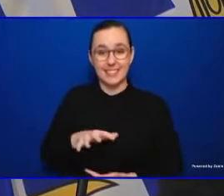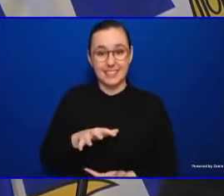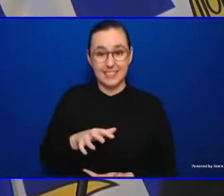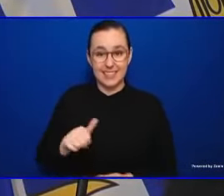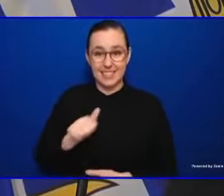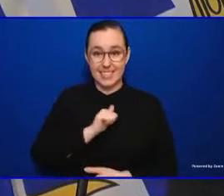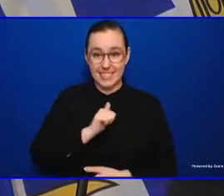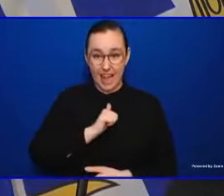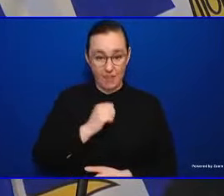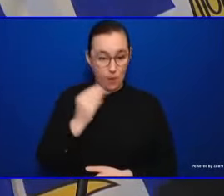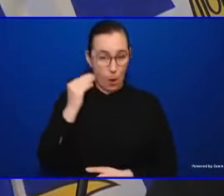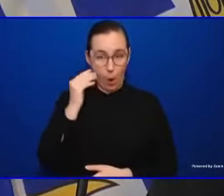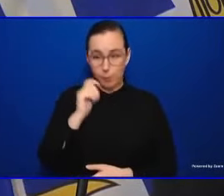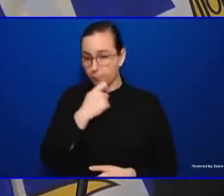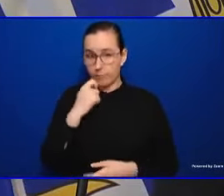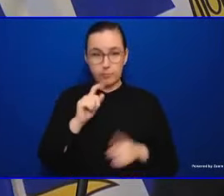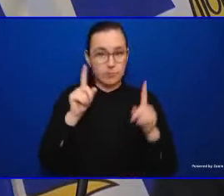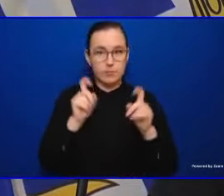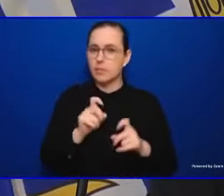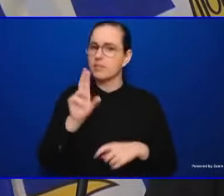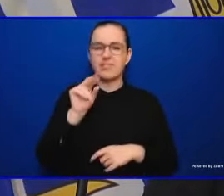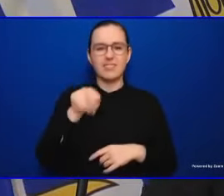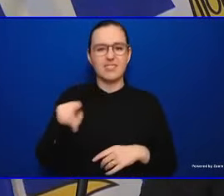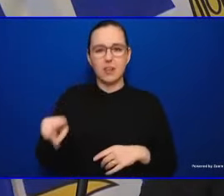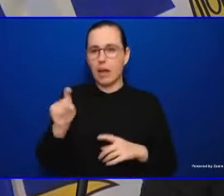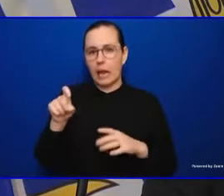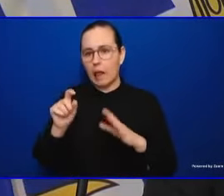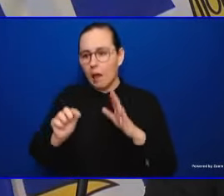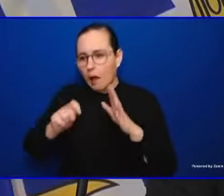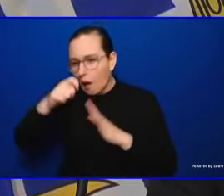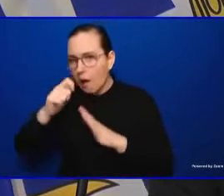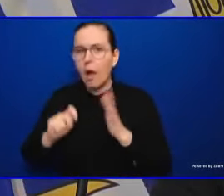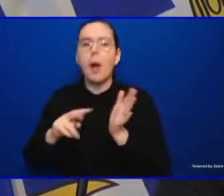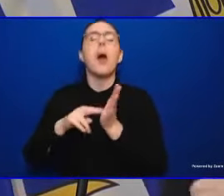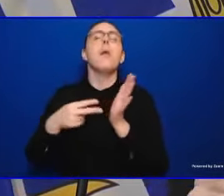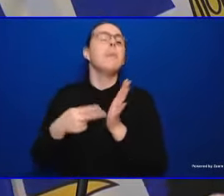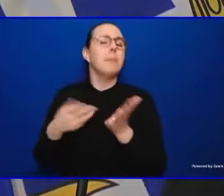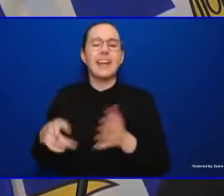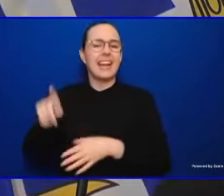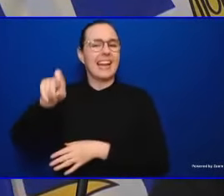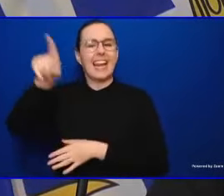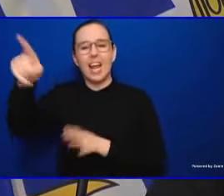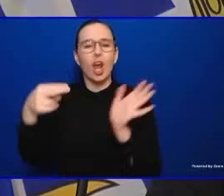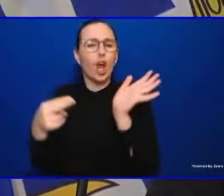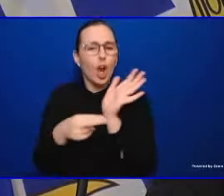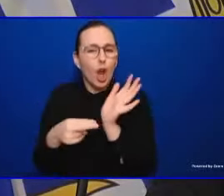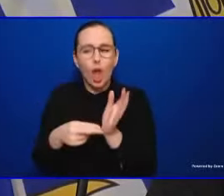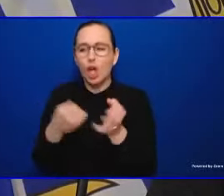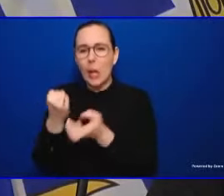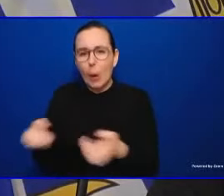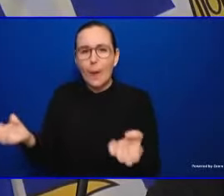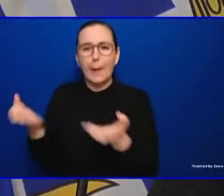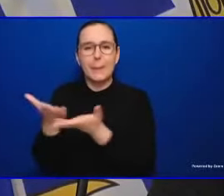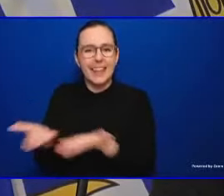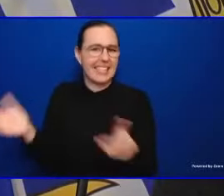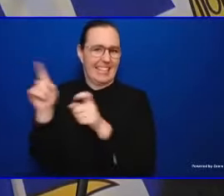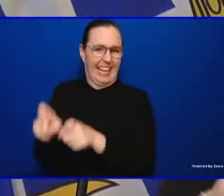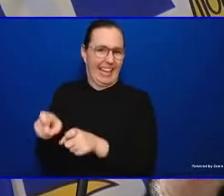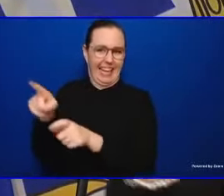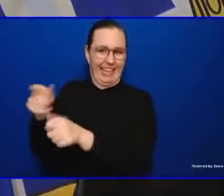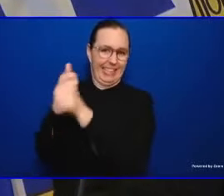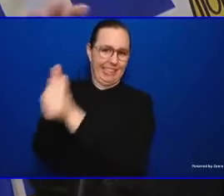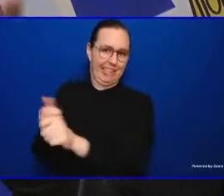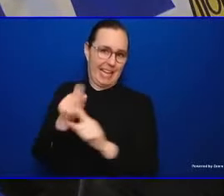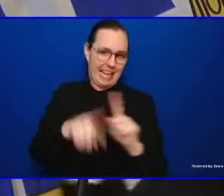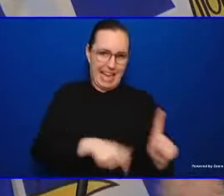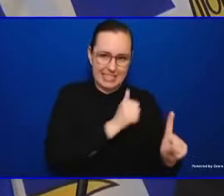getting a number in, hopefully by mid next week, which would be good news. As our supply increases, and as we go